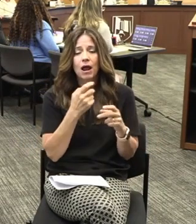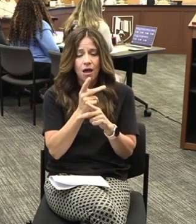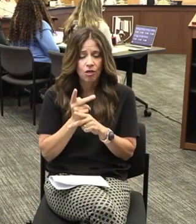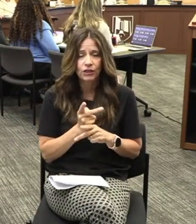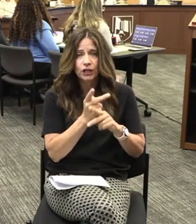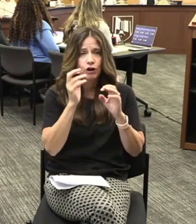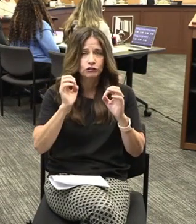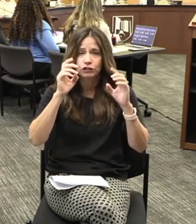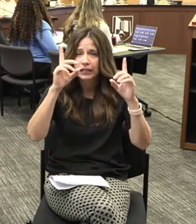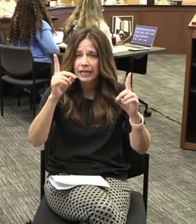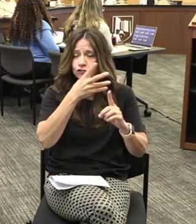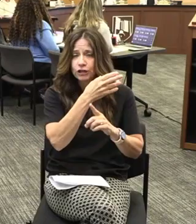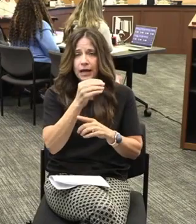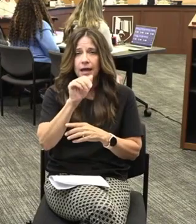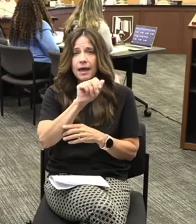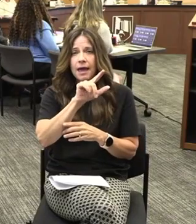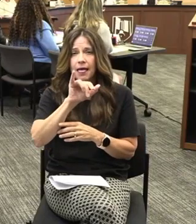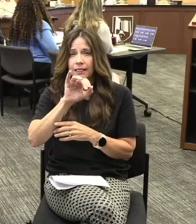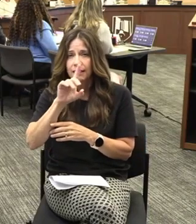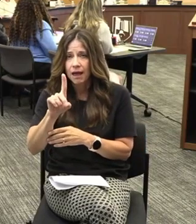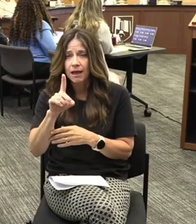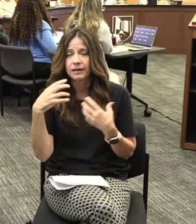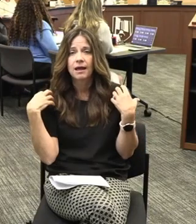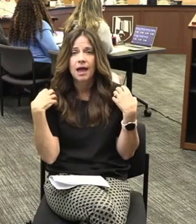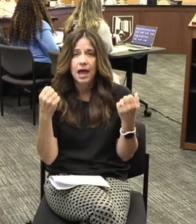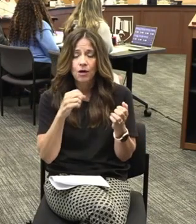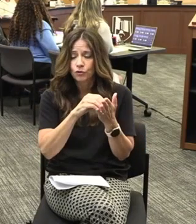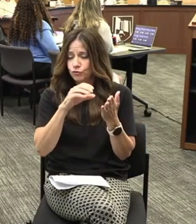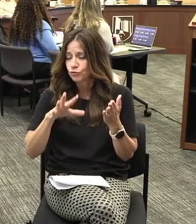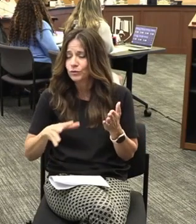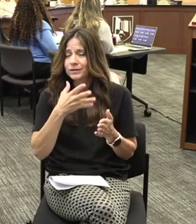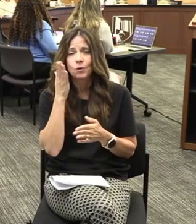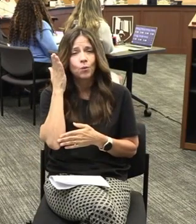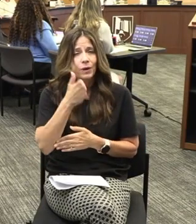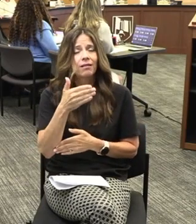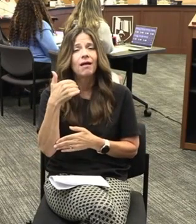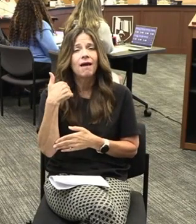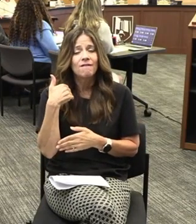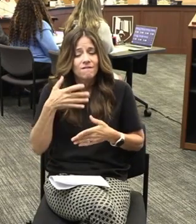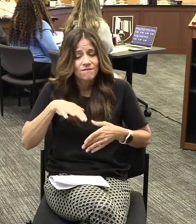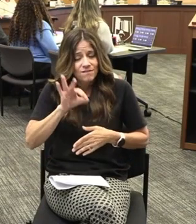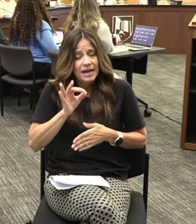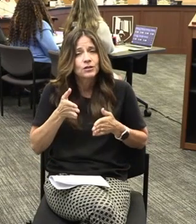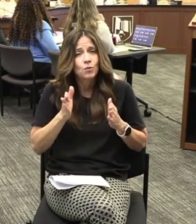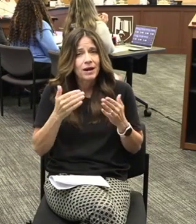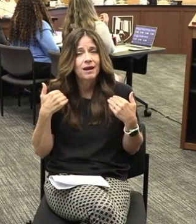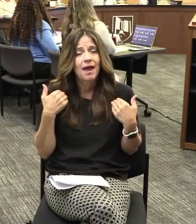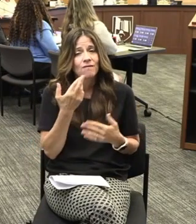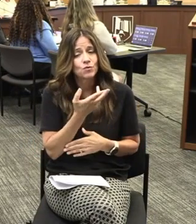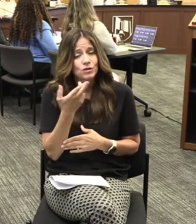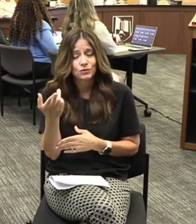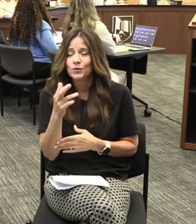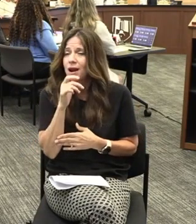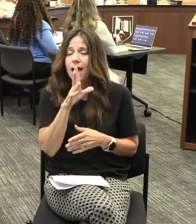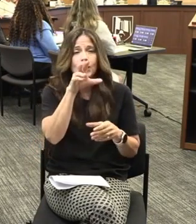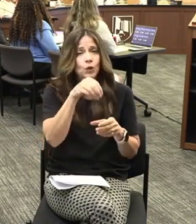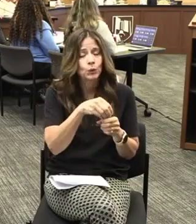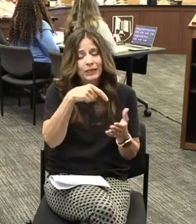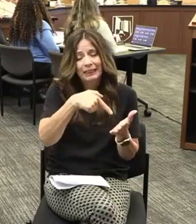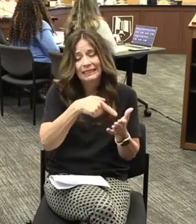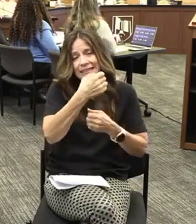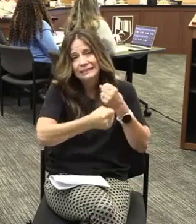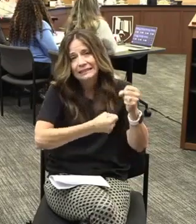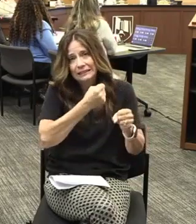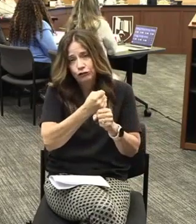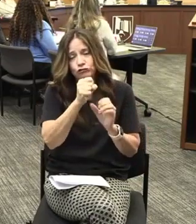students and our allied health students, and we're going to find a way to provide the resources that were not included, unfortunately, in this year's